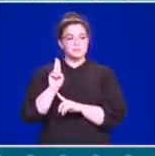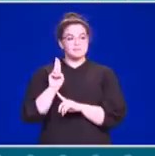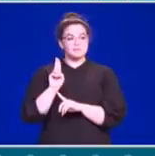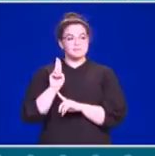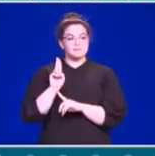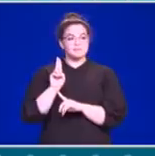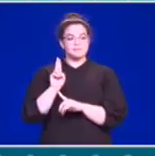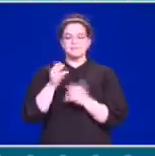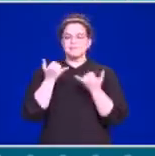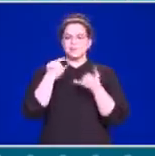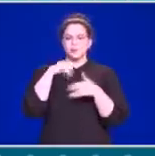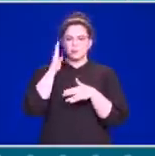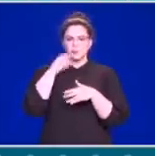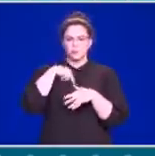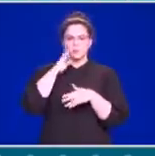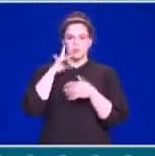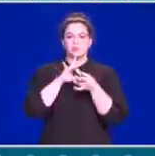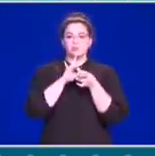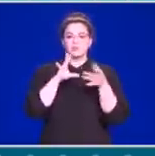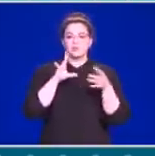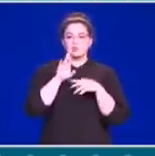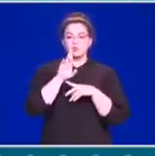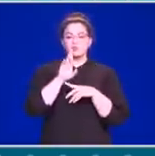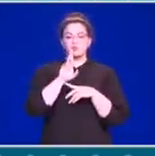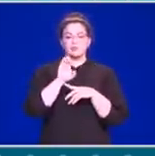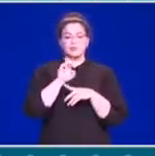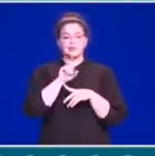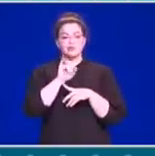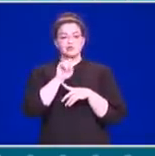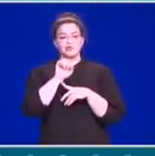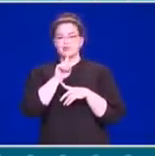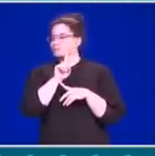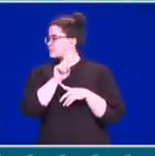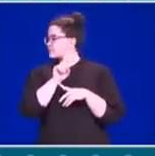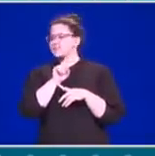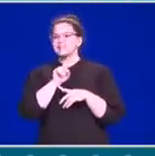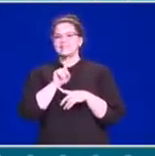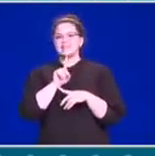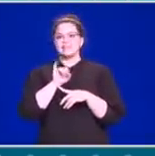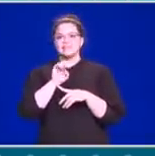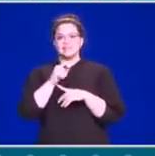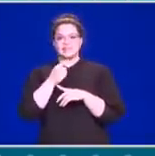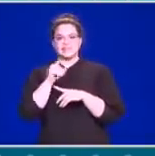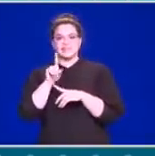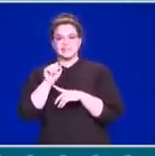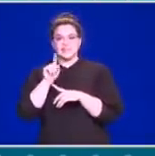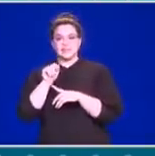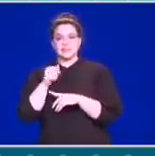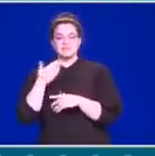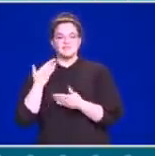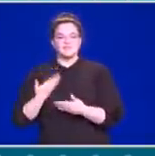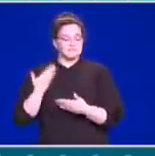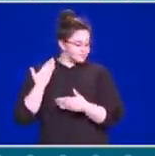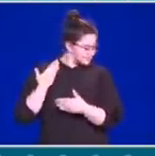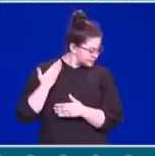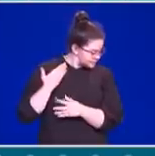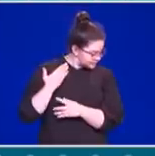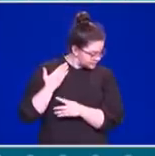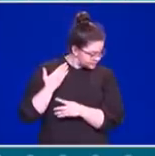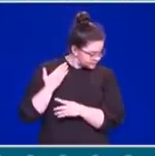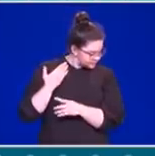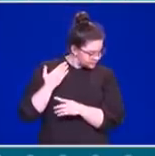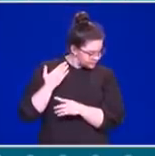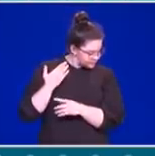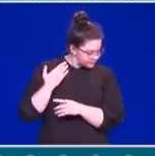the redistricting data from the 2020 census to the states. I am Michael Cook, Chief of the Public Information